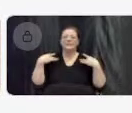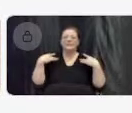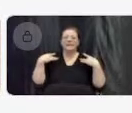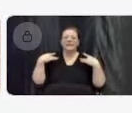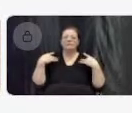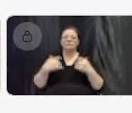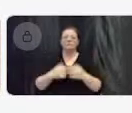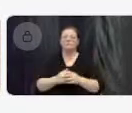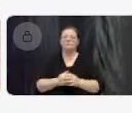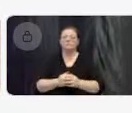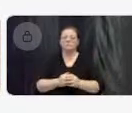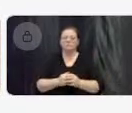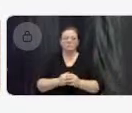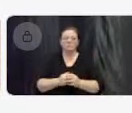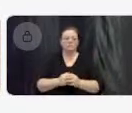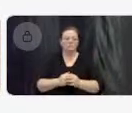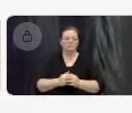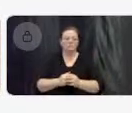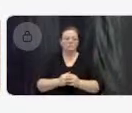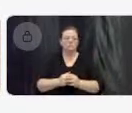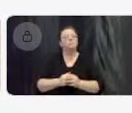Abstain.